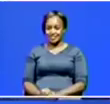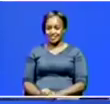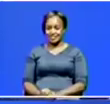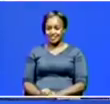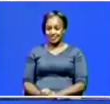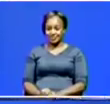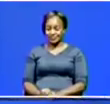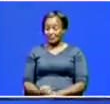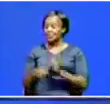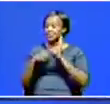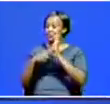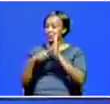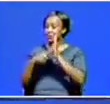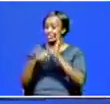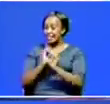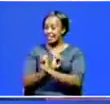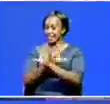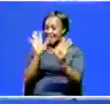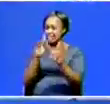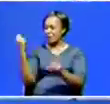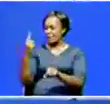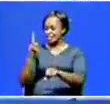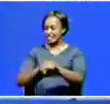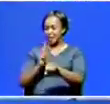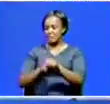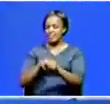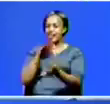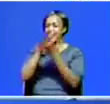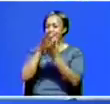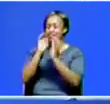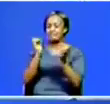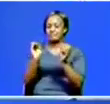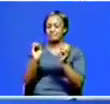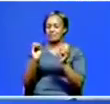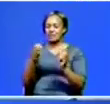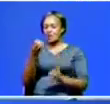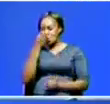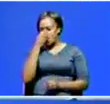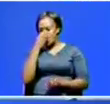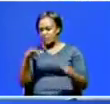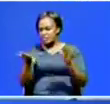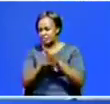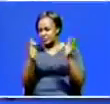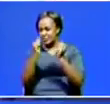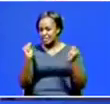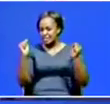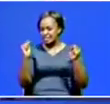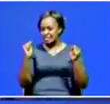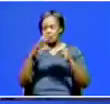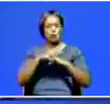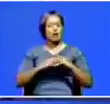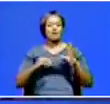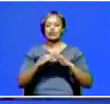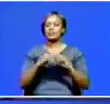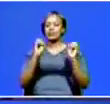It appears that was not the only time the second in command was not at ease. On numerous occasions,